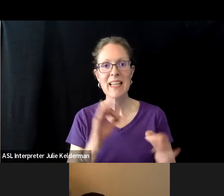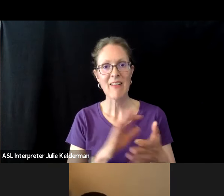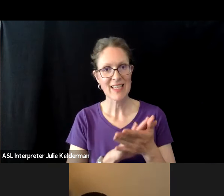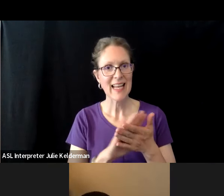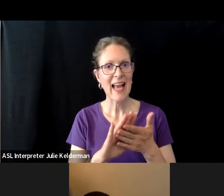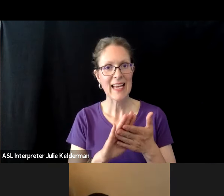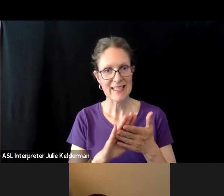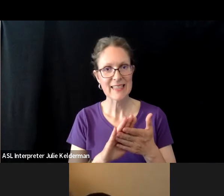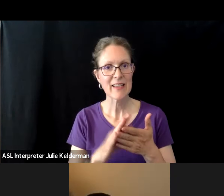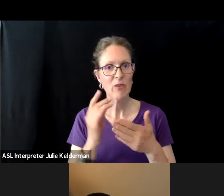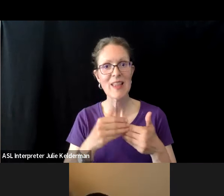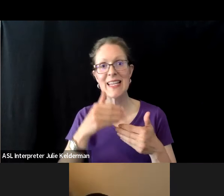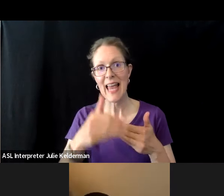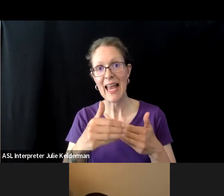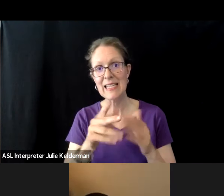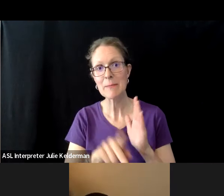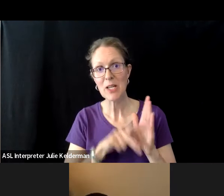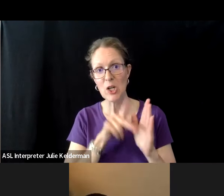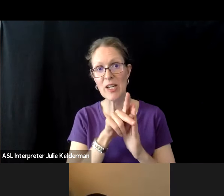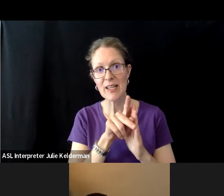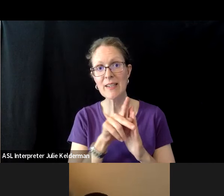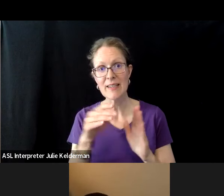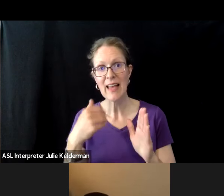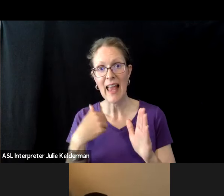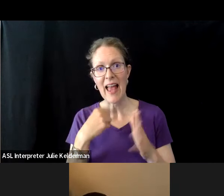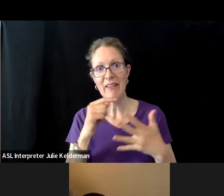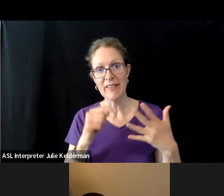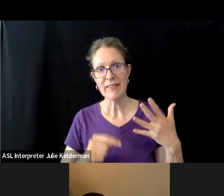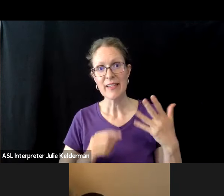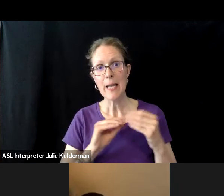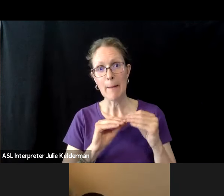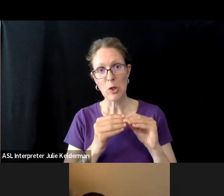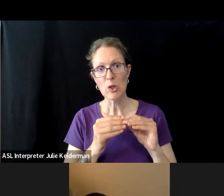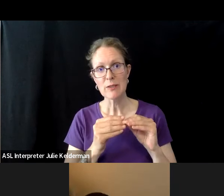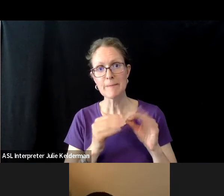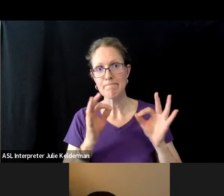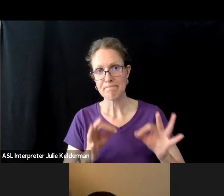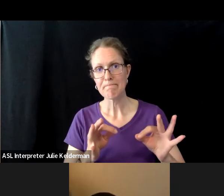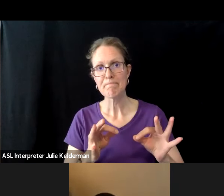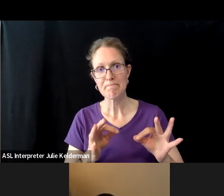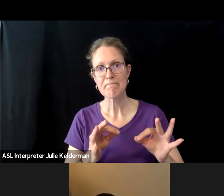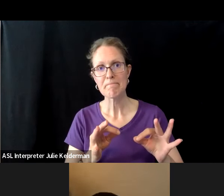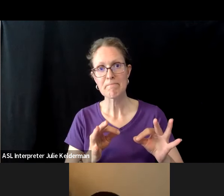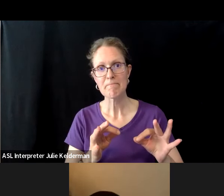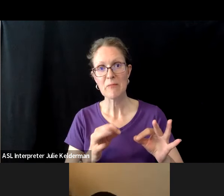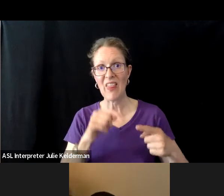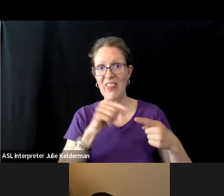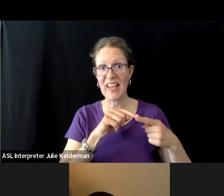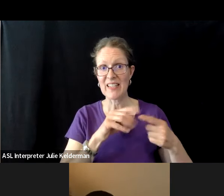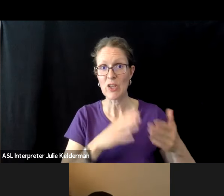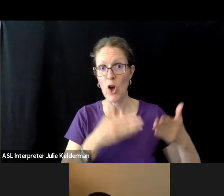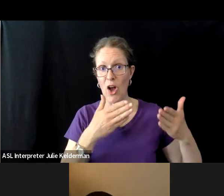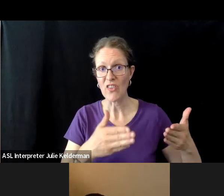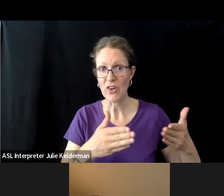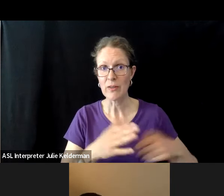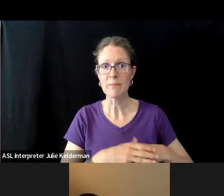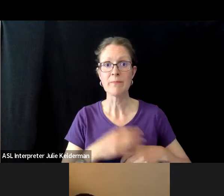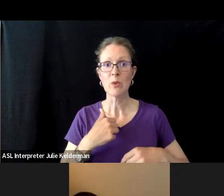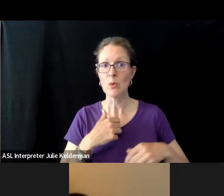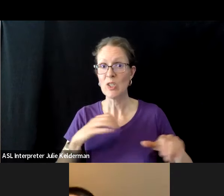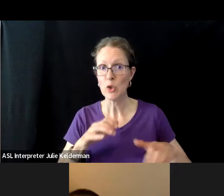next hearing to come in to have those numbers kind of more solidified, like this is the offer, we're going to do this.